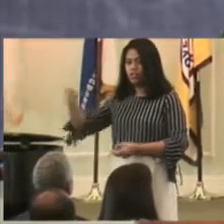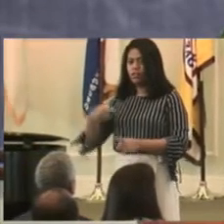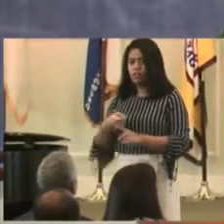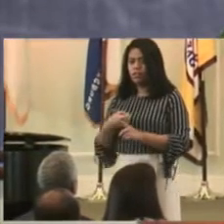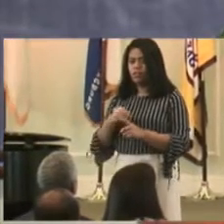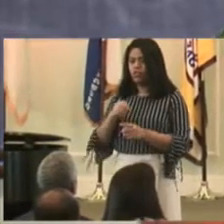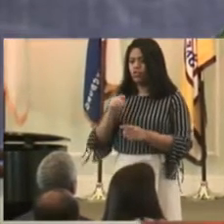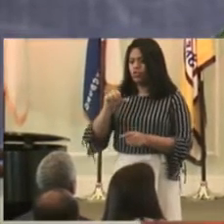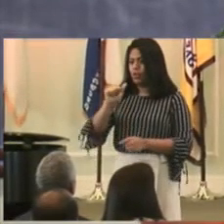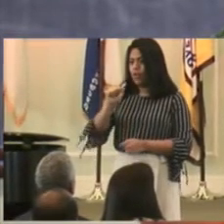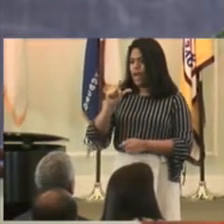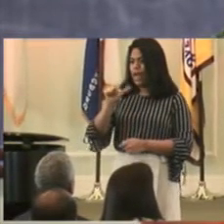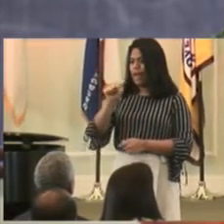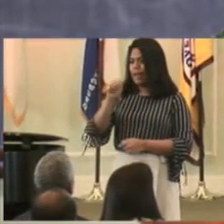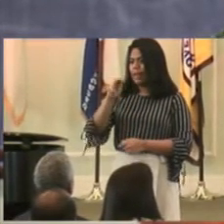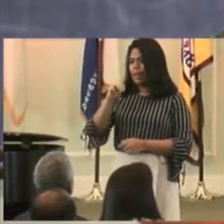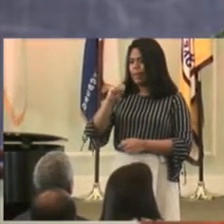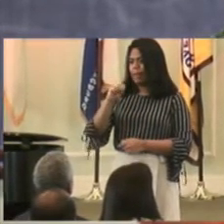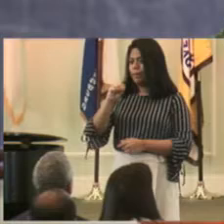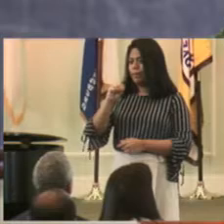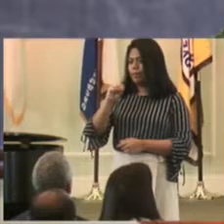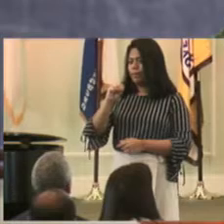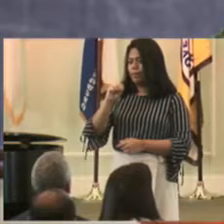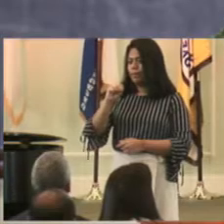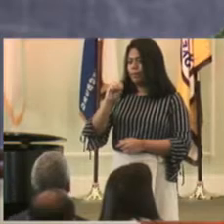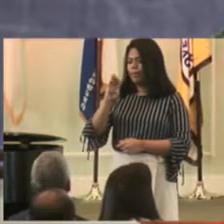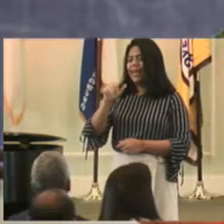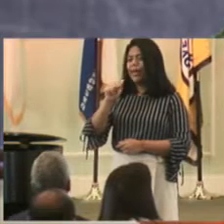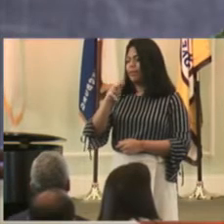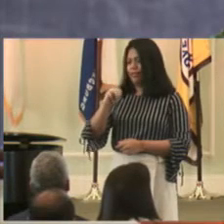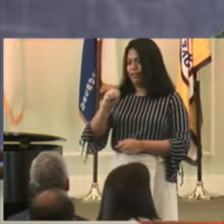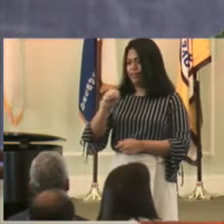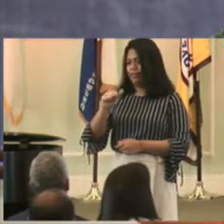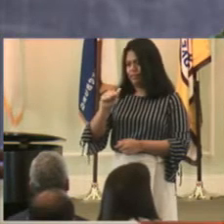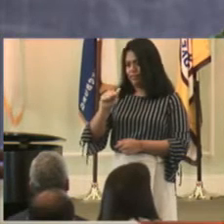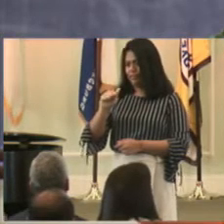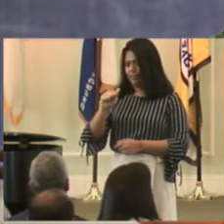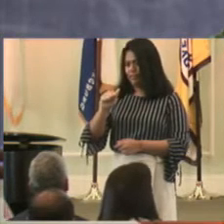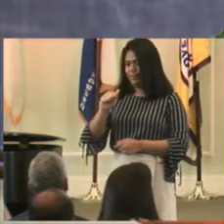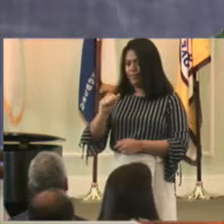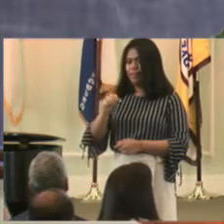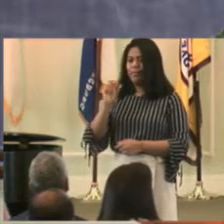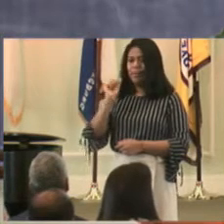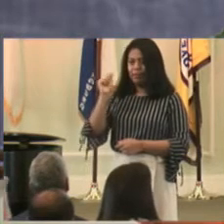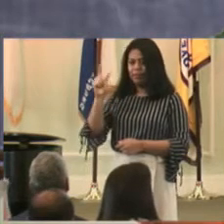or the day before. I said, I'm calling to pray for you when you're traveling, Mercy. He said, I'm here already, brother.